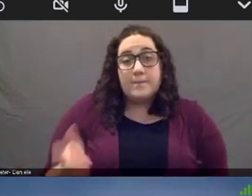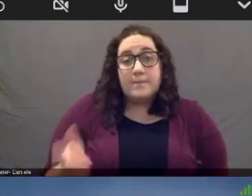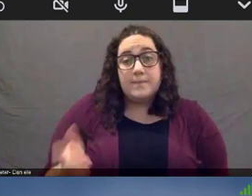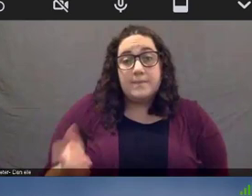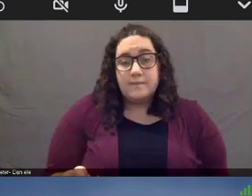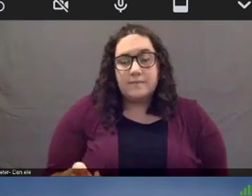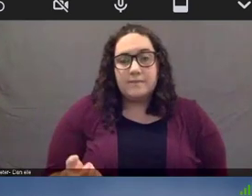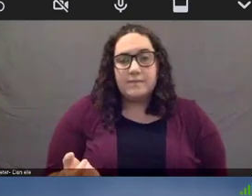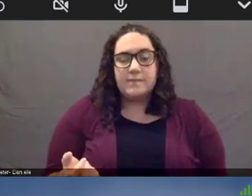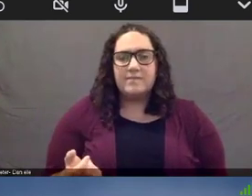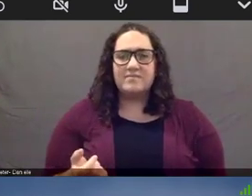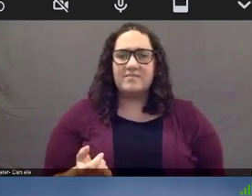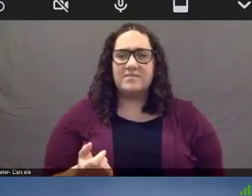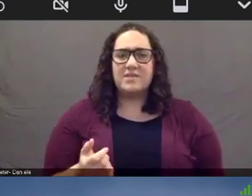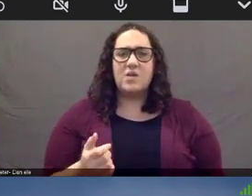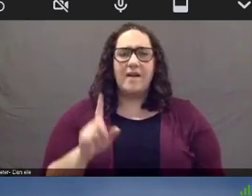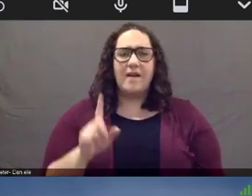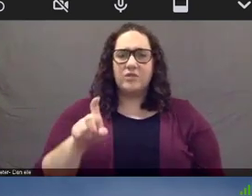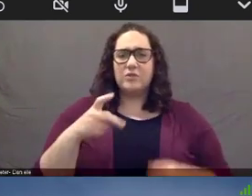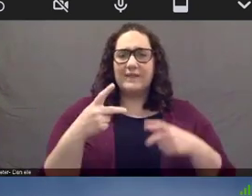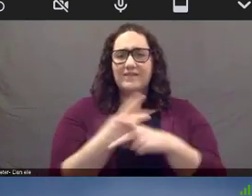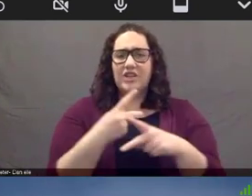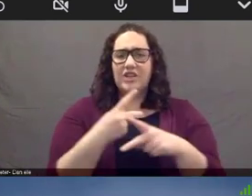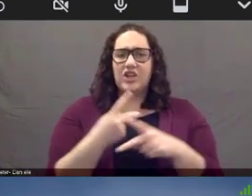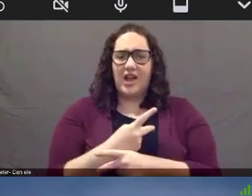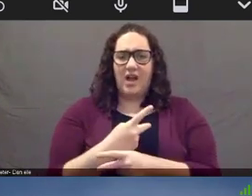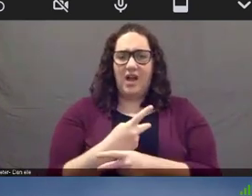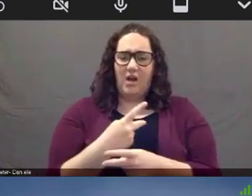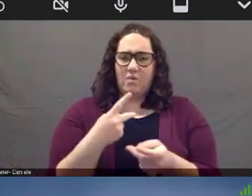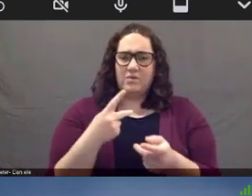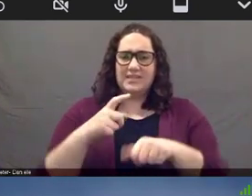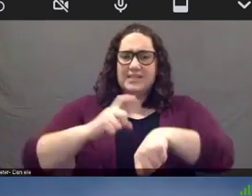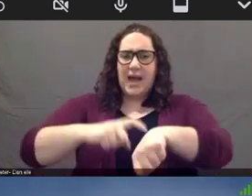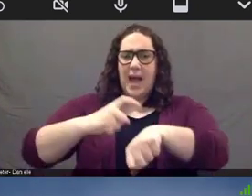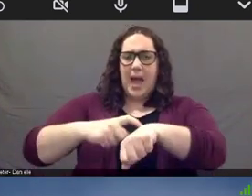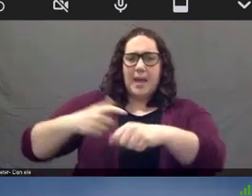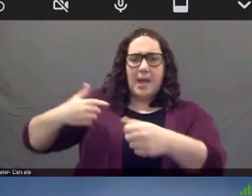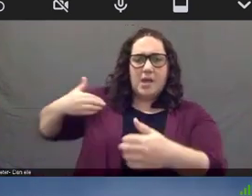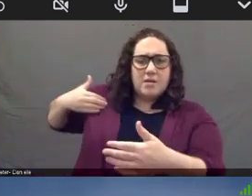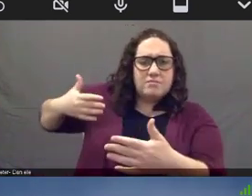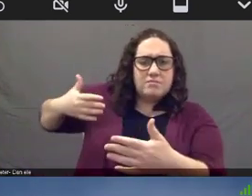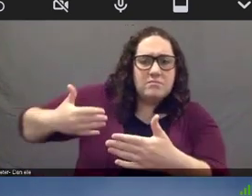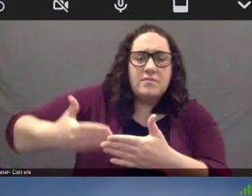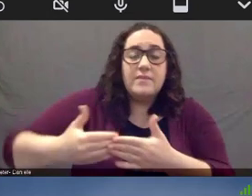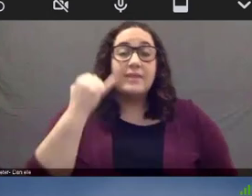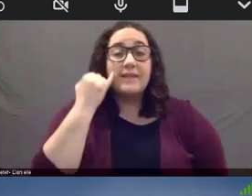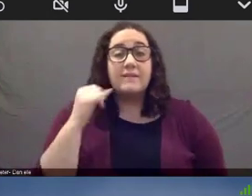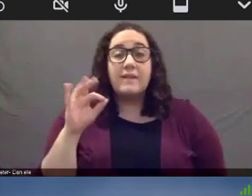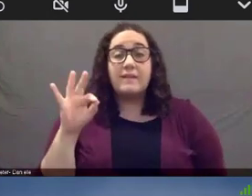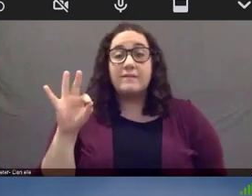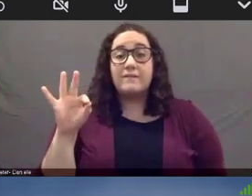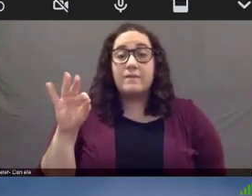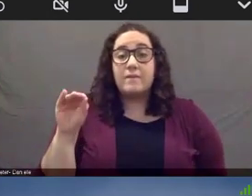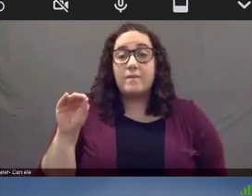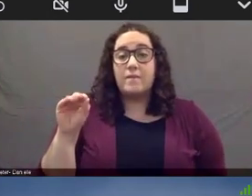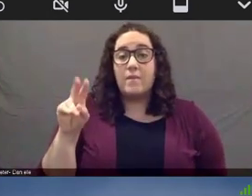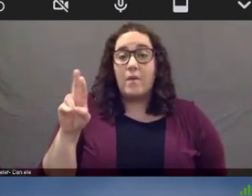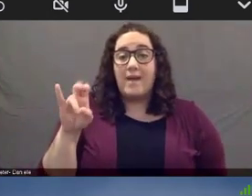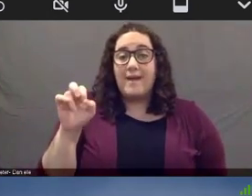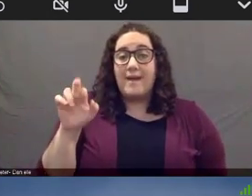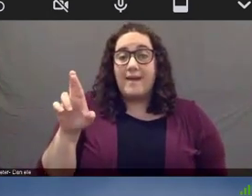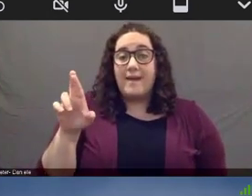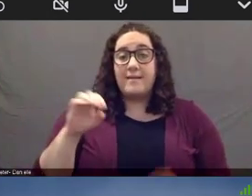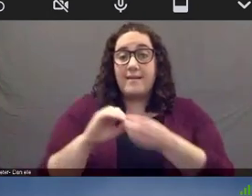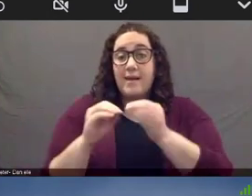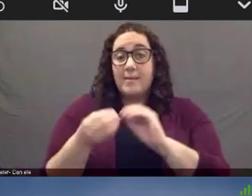the problem we are, if our Fourier number is low or high, right? So if our Fourier number is high, right?